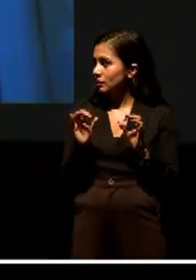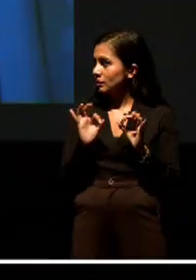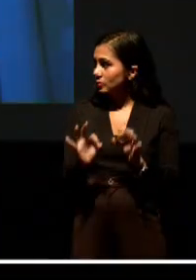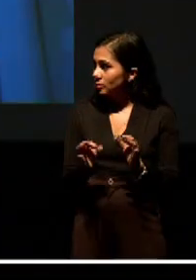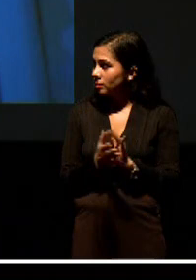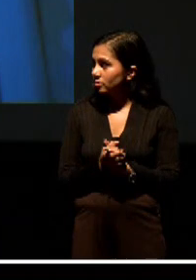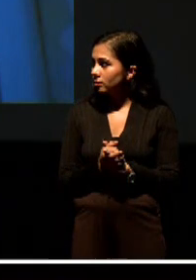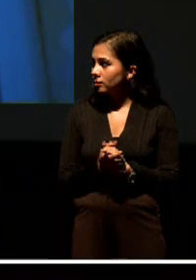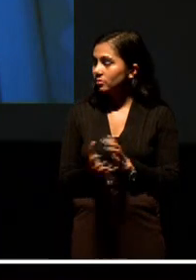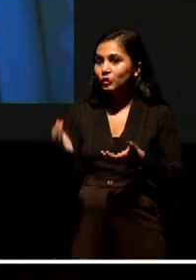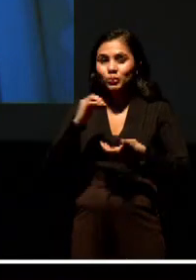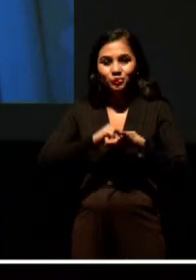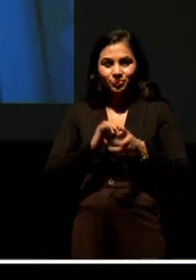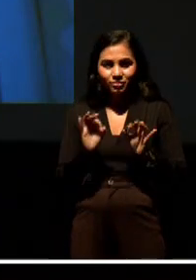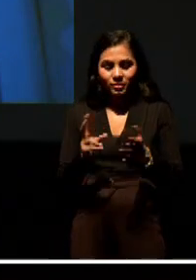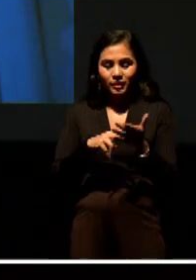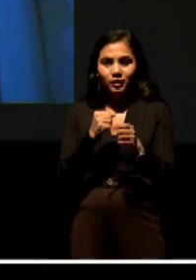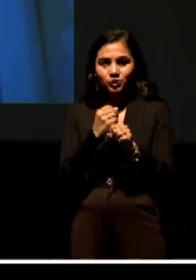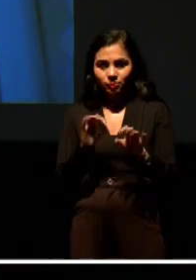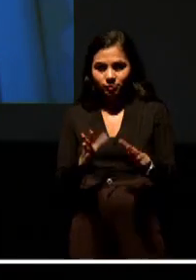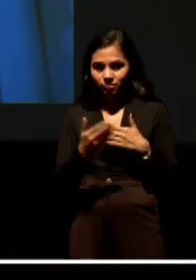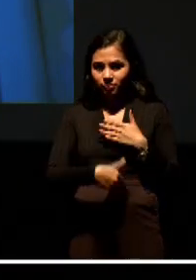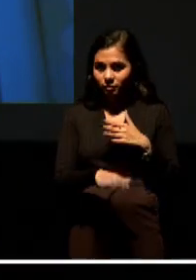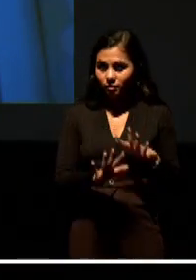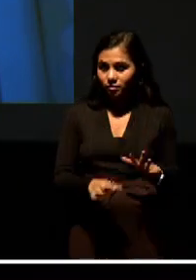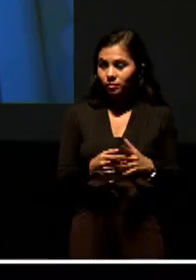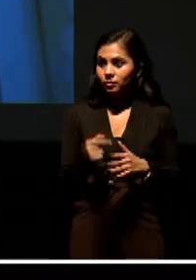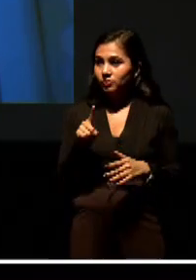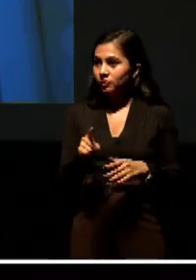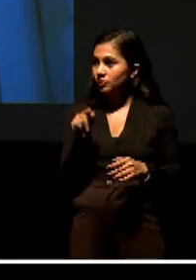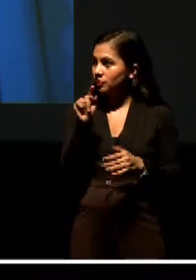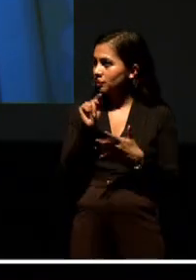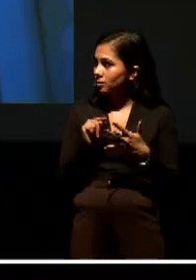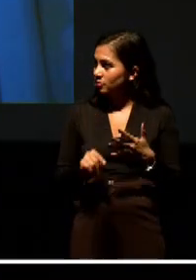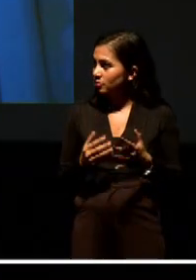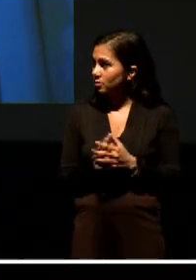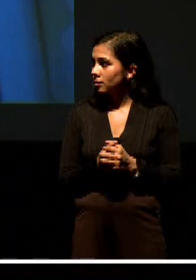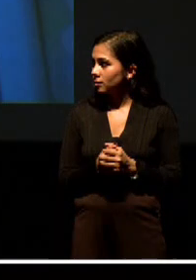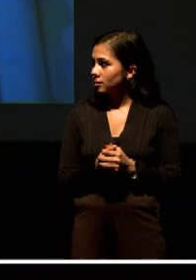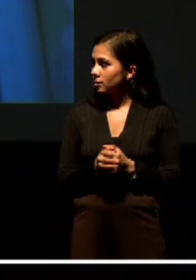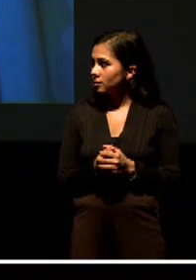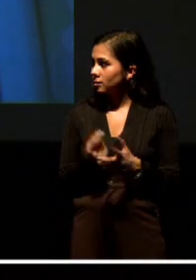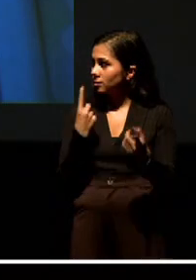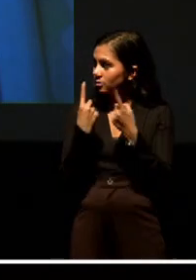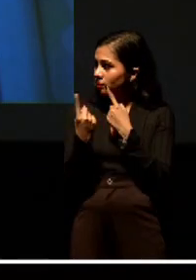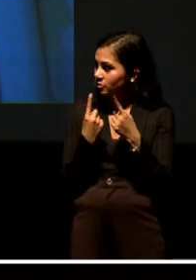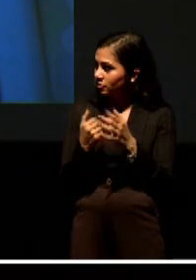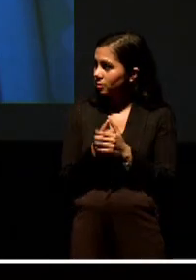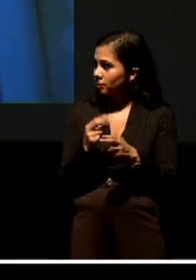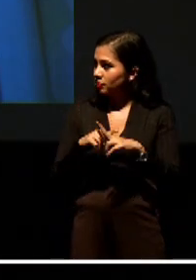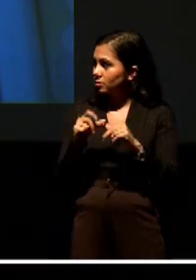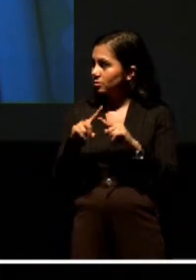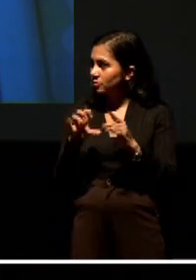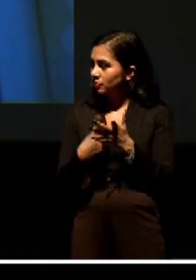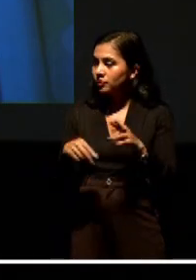done very good collaboration with NGOs. And at that point, that gives me a segue to talk about the fact that Sarthak